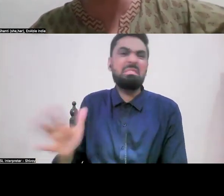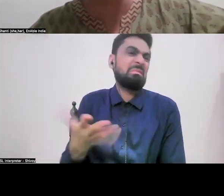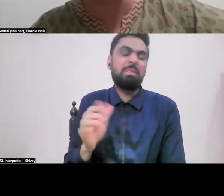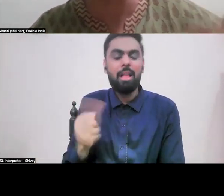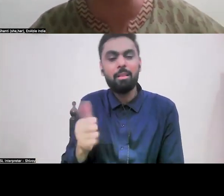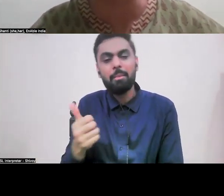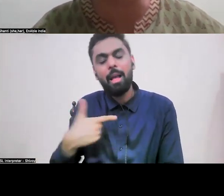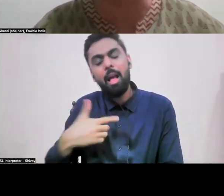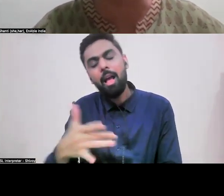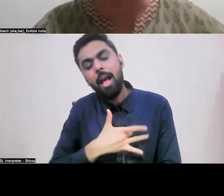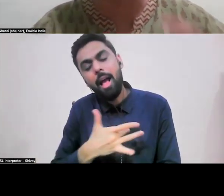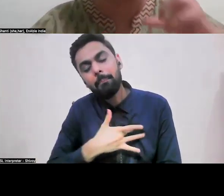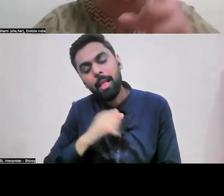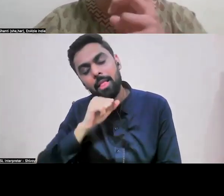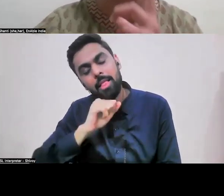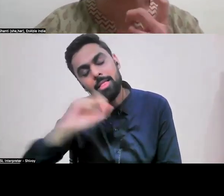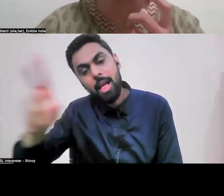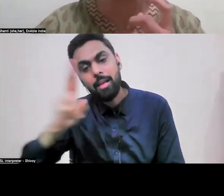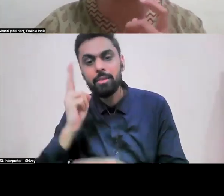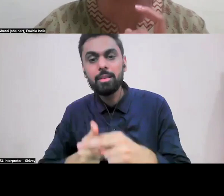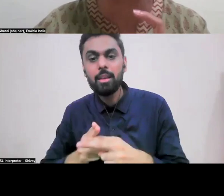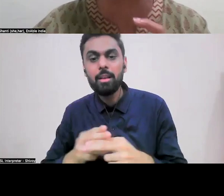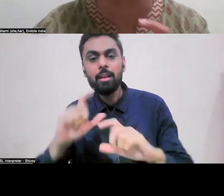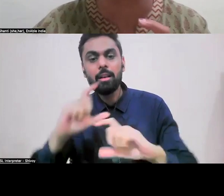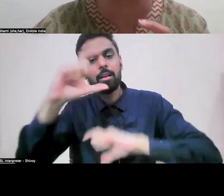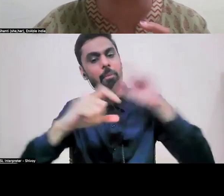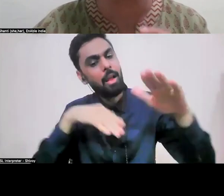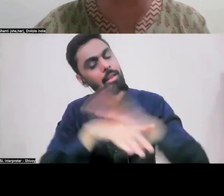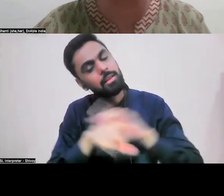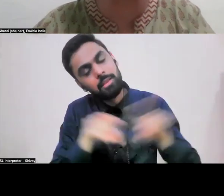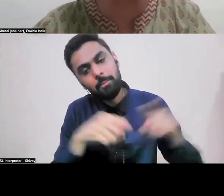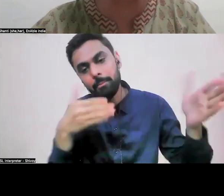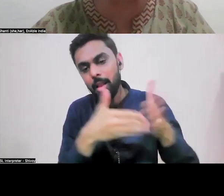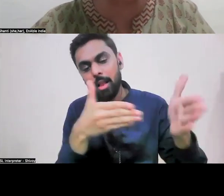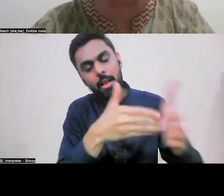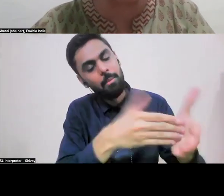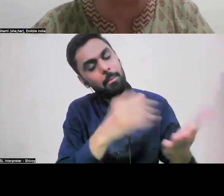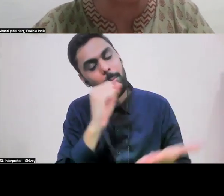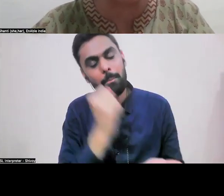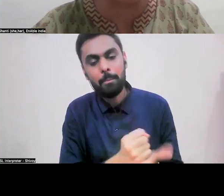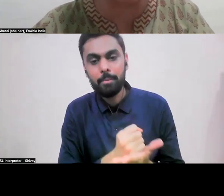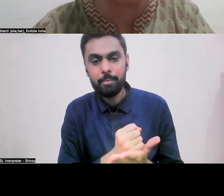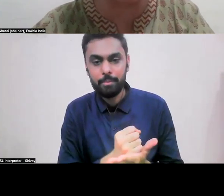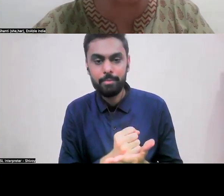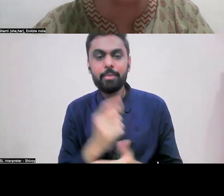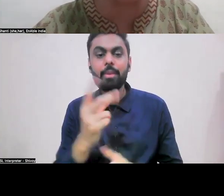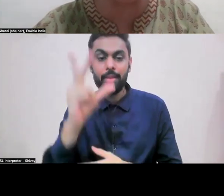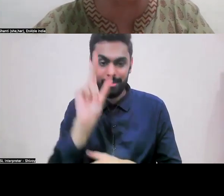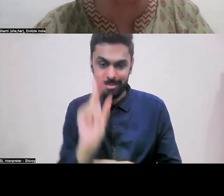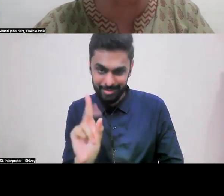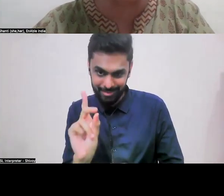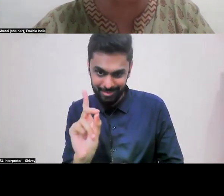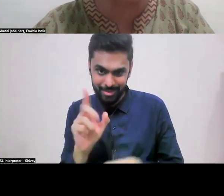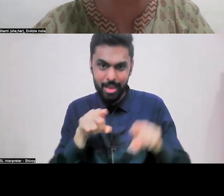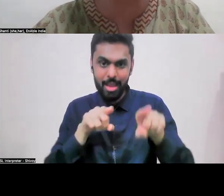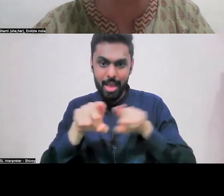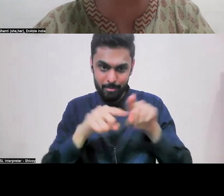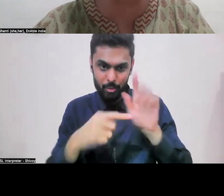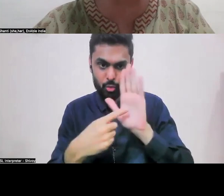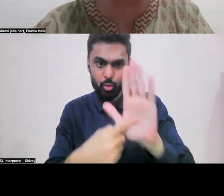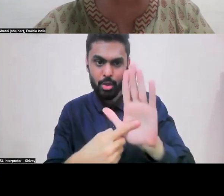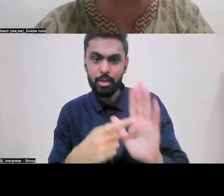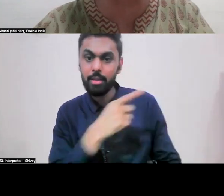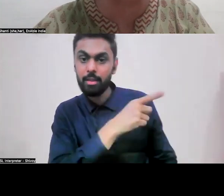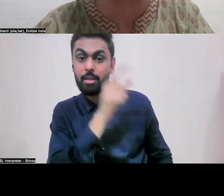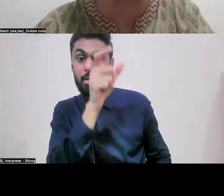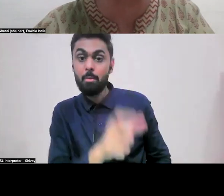like that in your company. So that's why this becomes very important. Let me just take another example. Here I'm showing the deaf who have to do